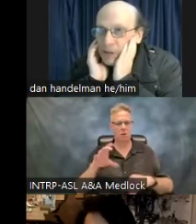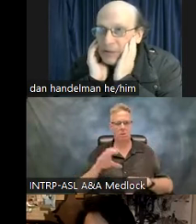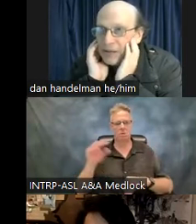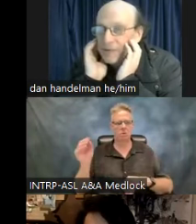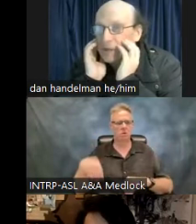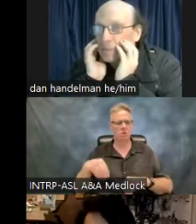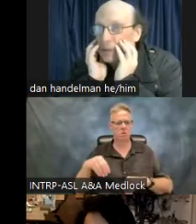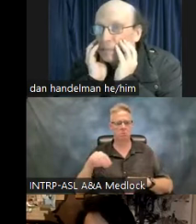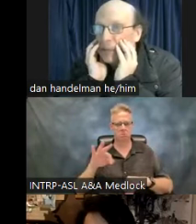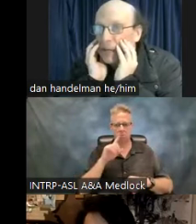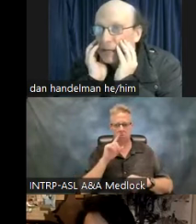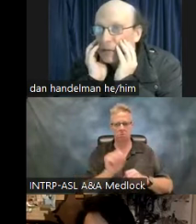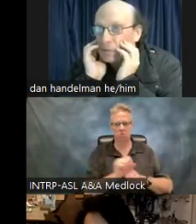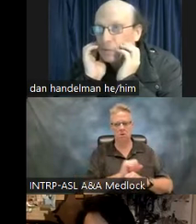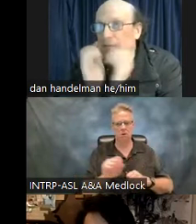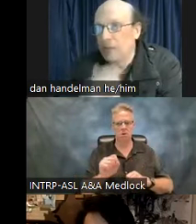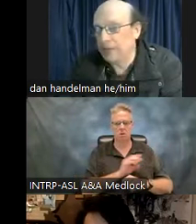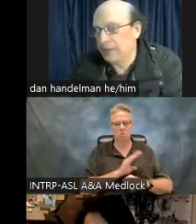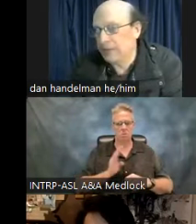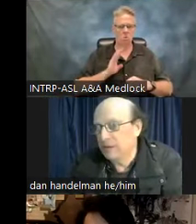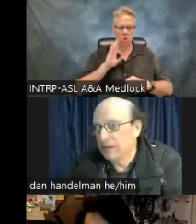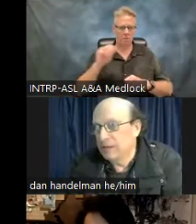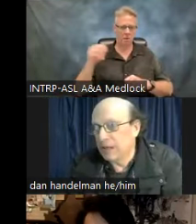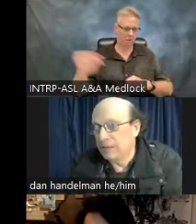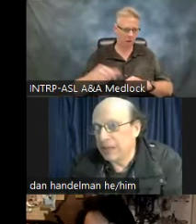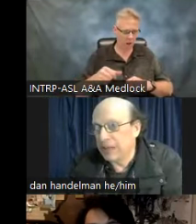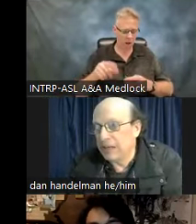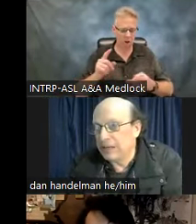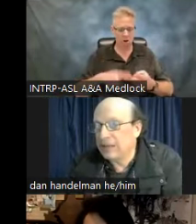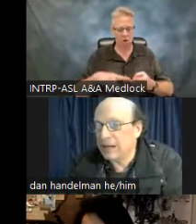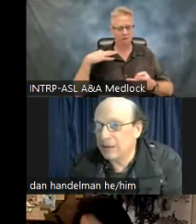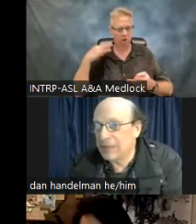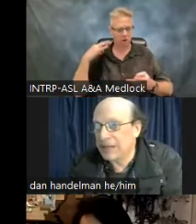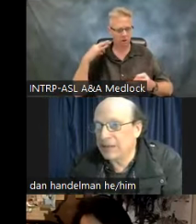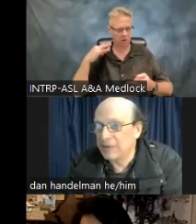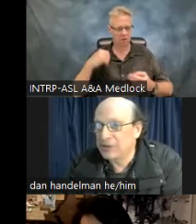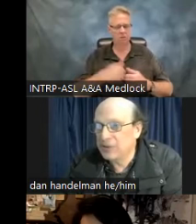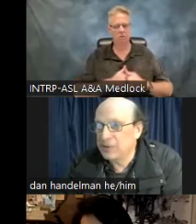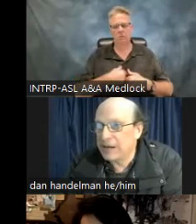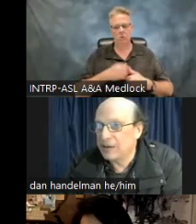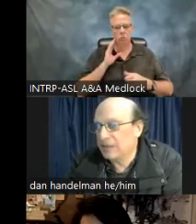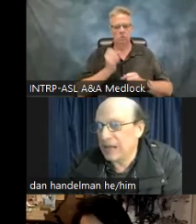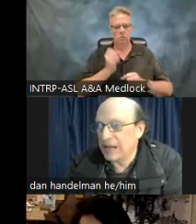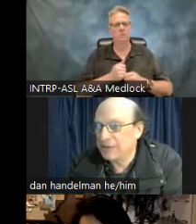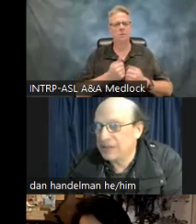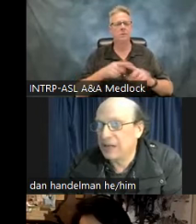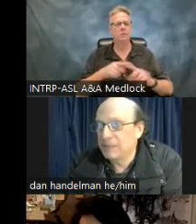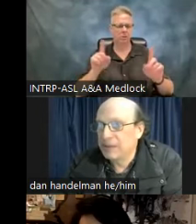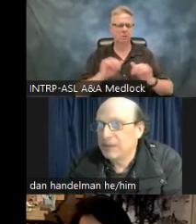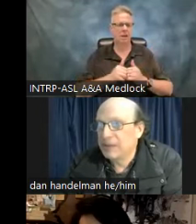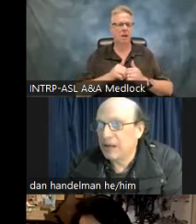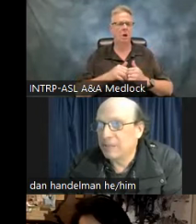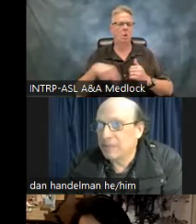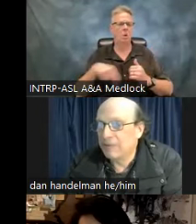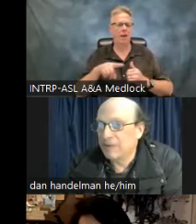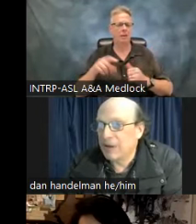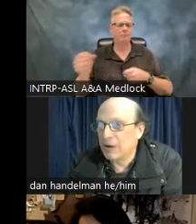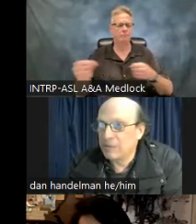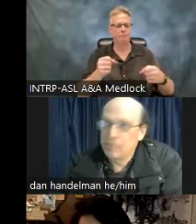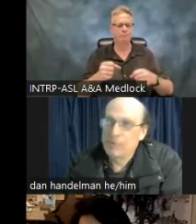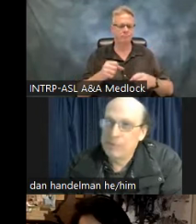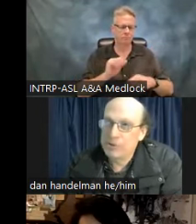whether the board itself is going to be paid or volunteer. And I think that it'll make a difference to how the staff is set up